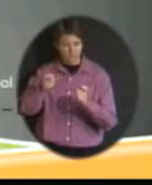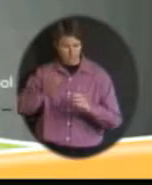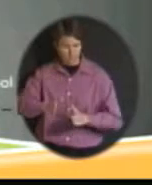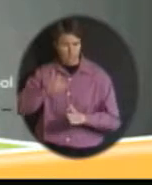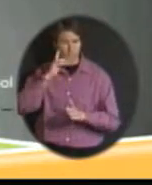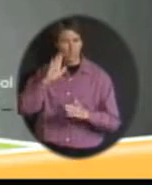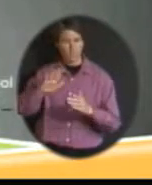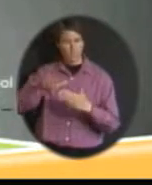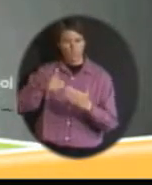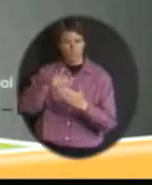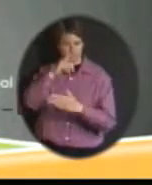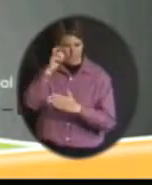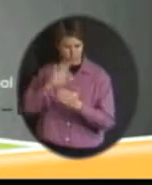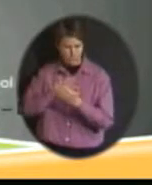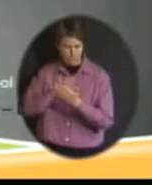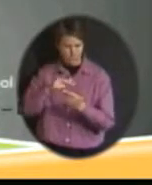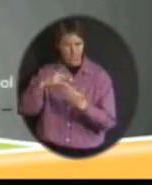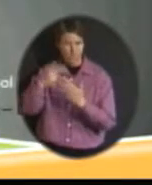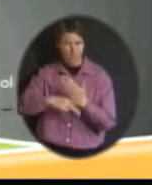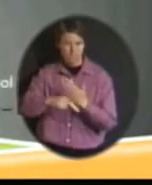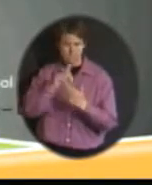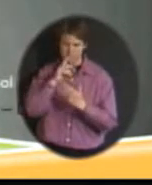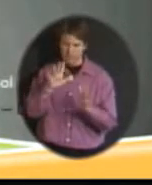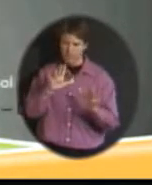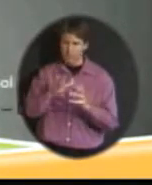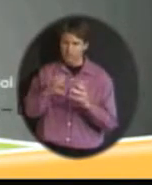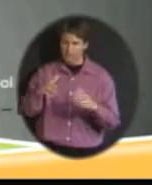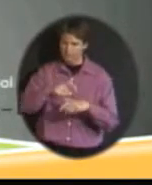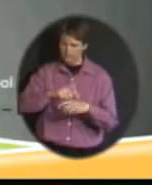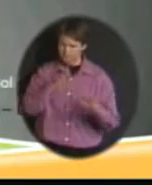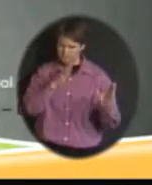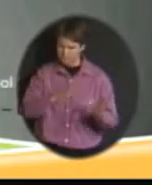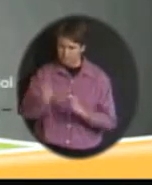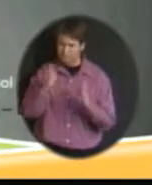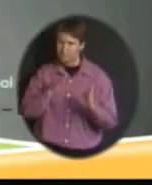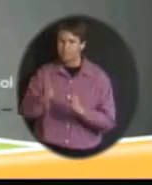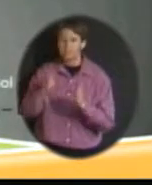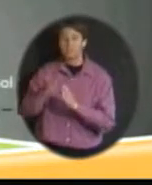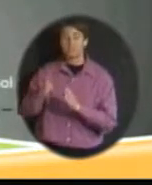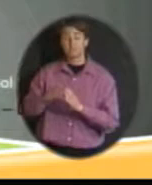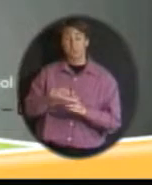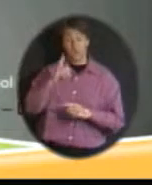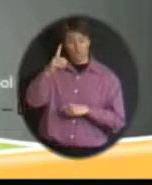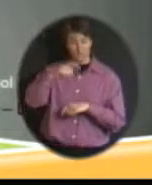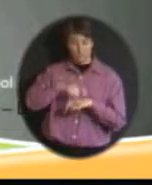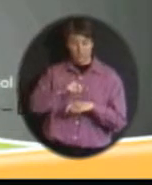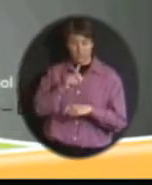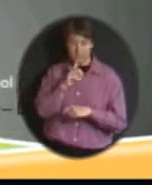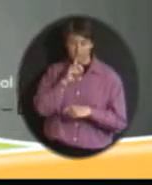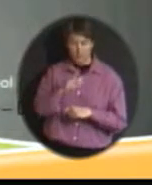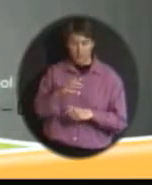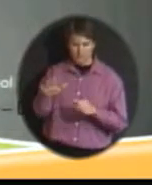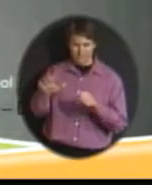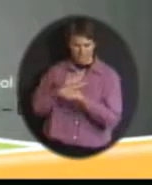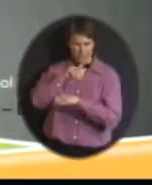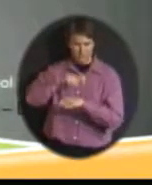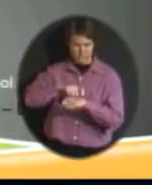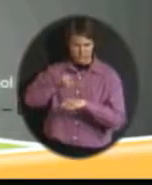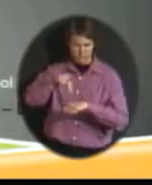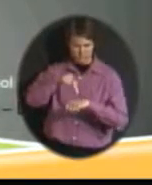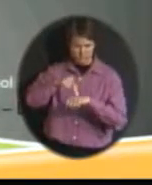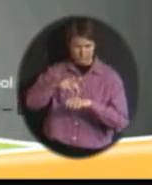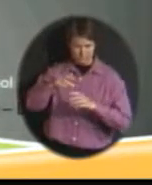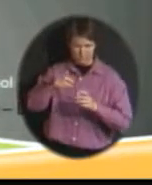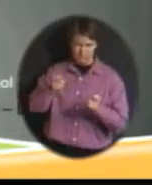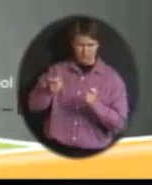program, has spent a lot of time preparing for this. Previously, at one point, we actually had a full-time administrator individual